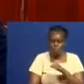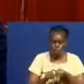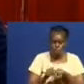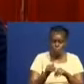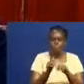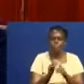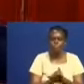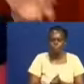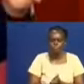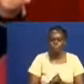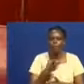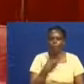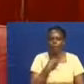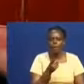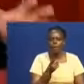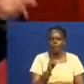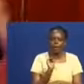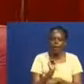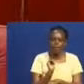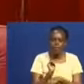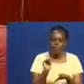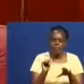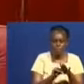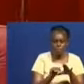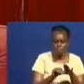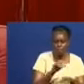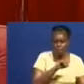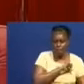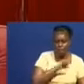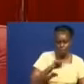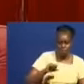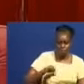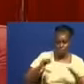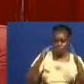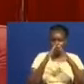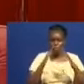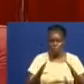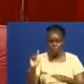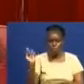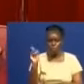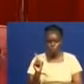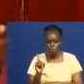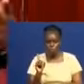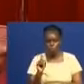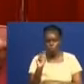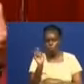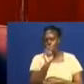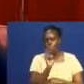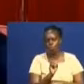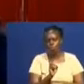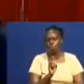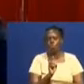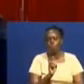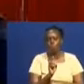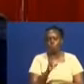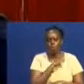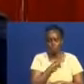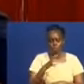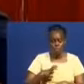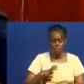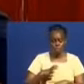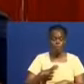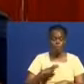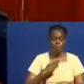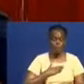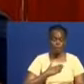move. I would like to plead with the members of this house, when it comes to looking at what role our committees are